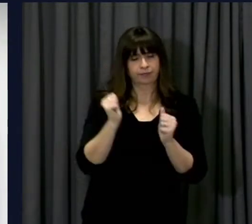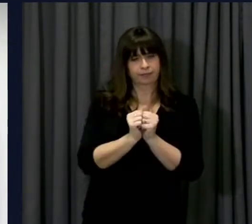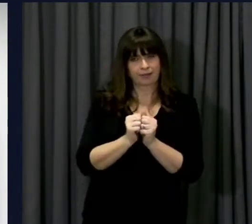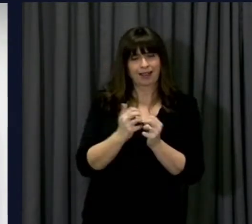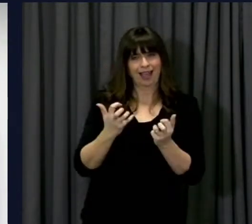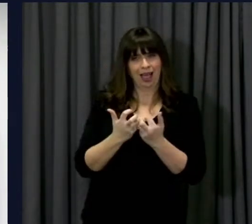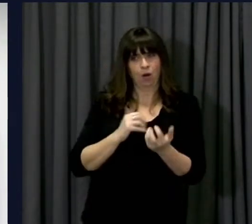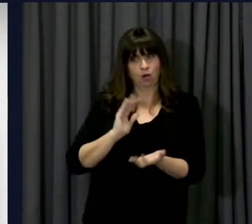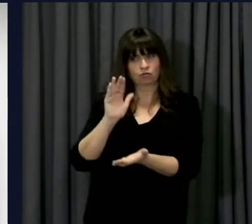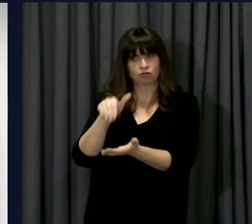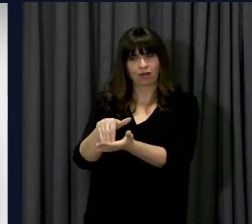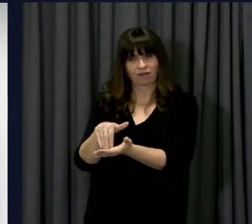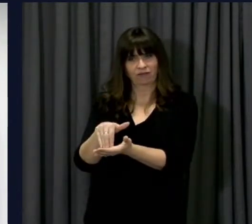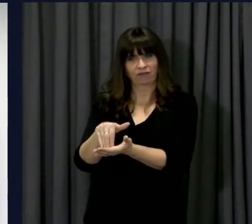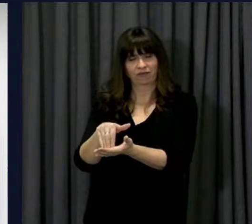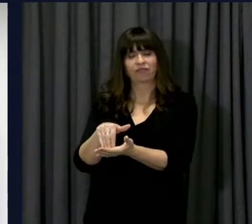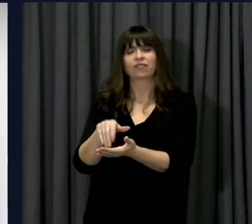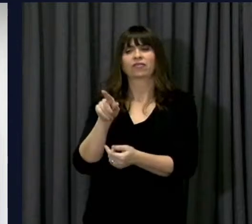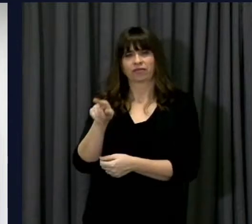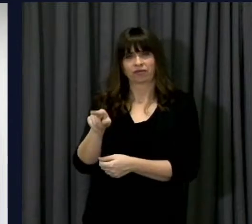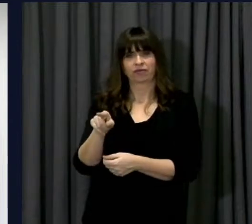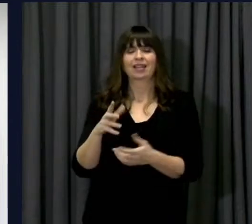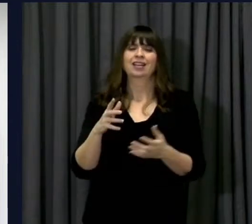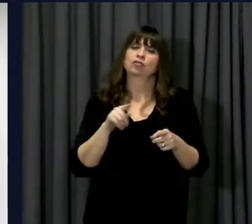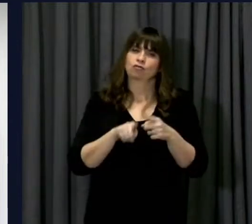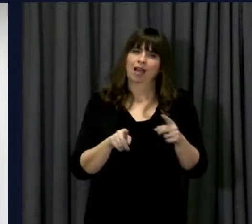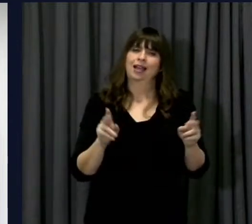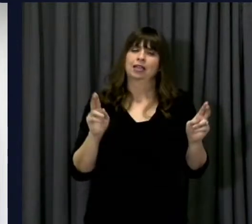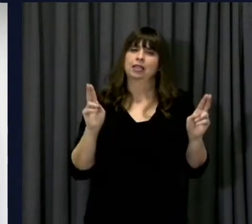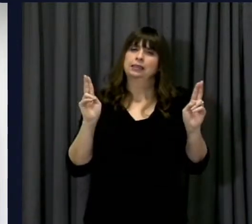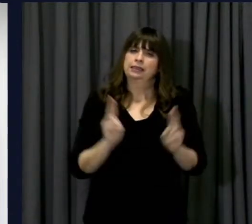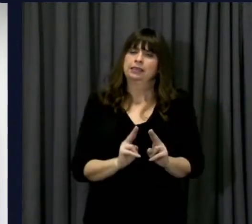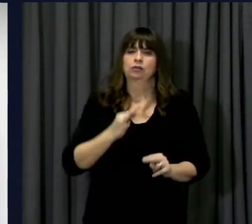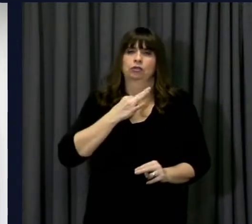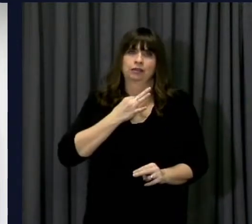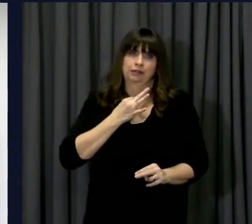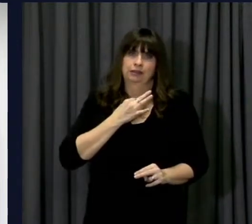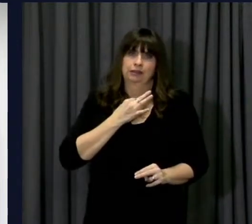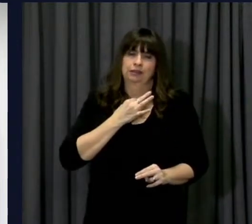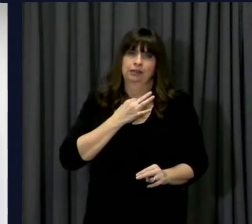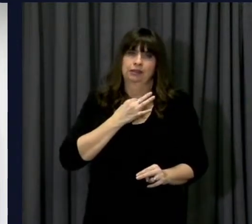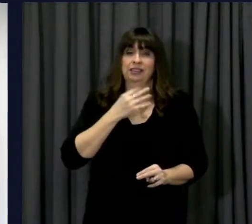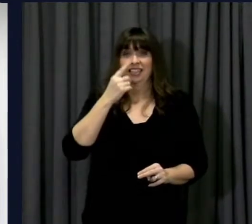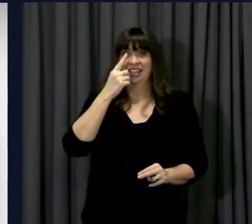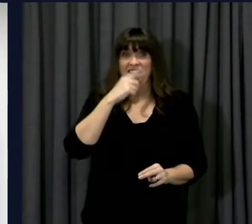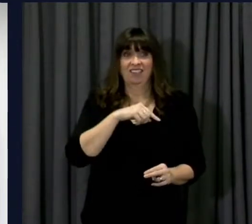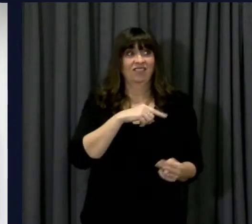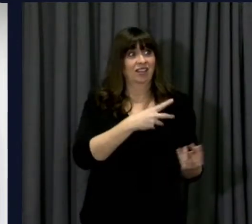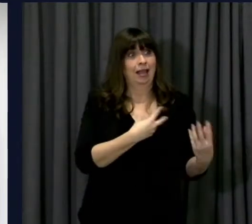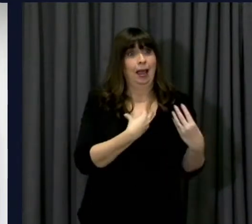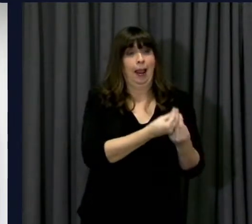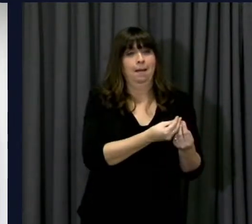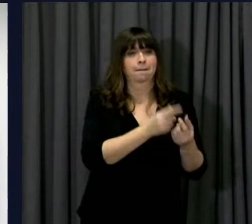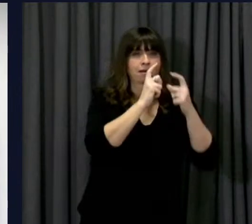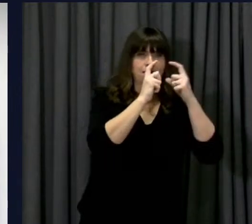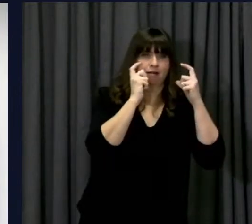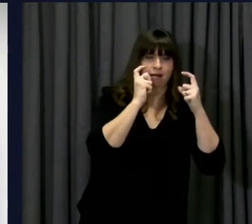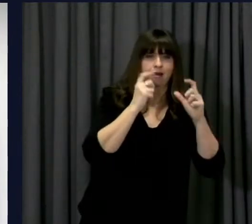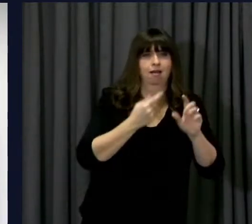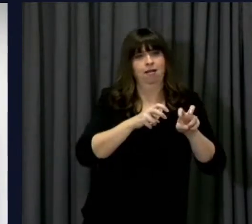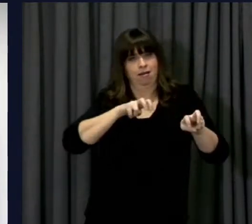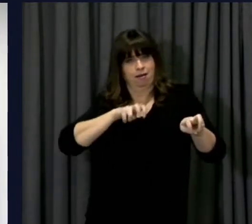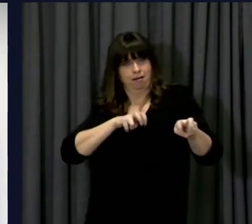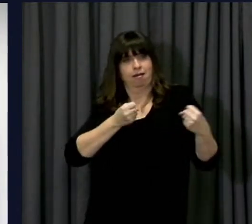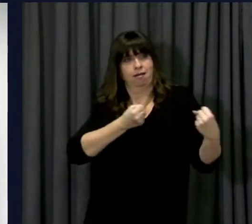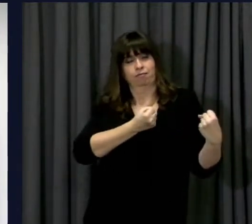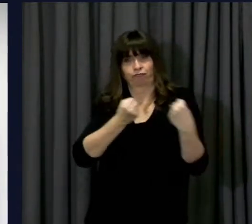how to manage your transport there, and equally, how to reduce your risk if you have got people who are going to help to take you there. And of course, travel to